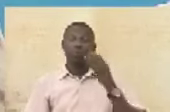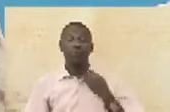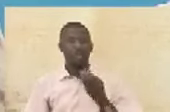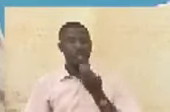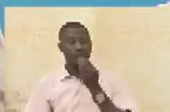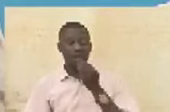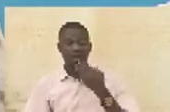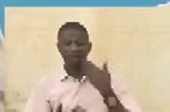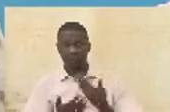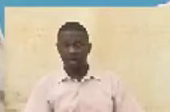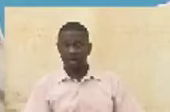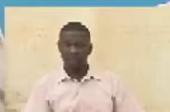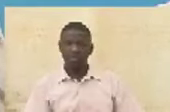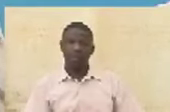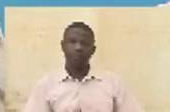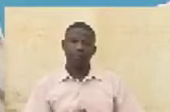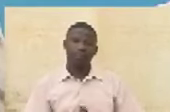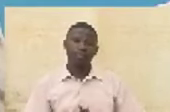After we had the lunch,